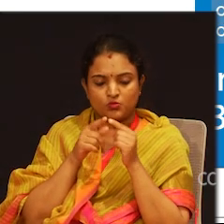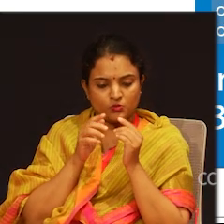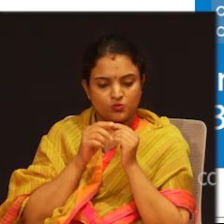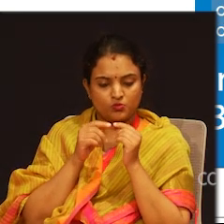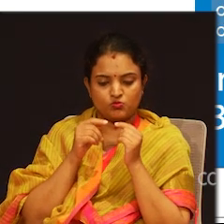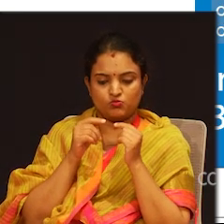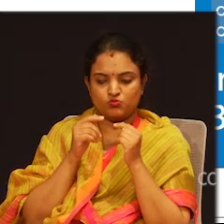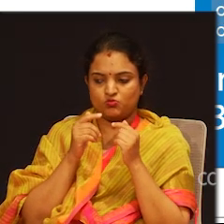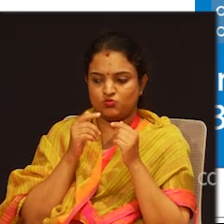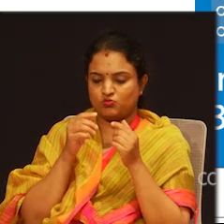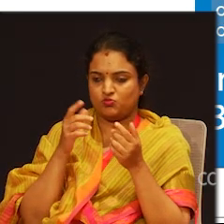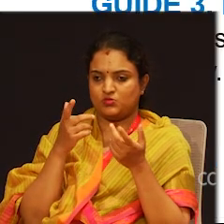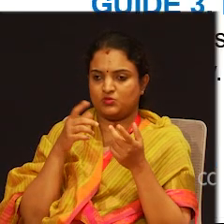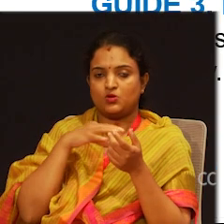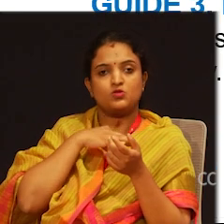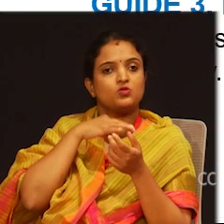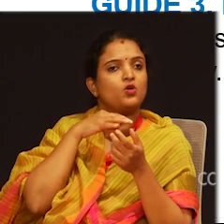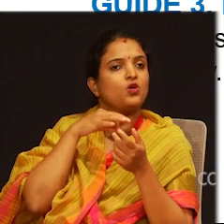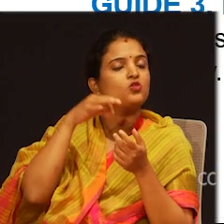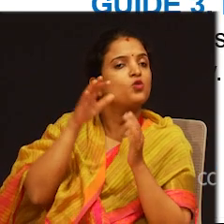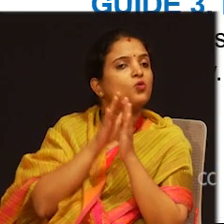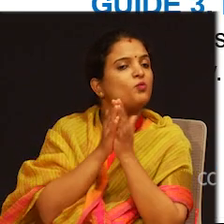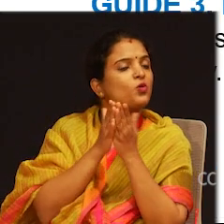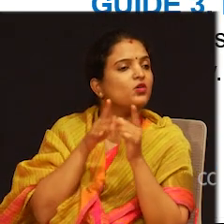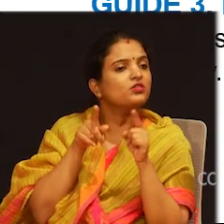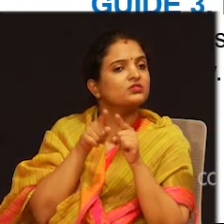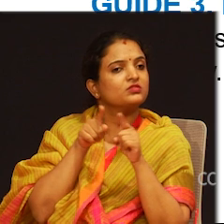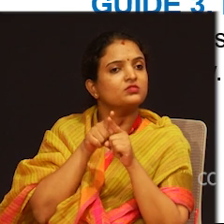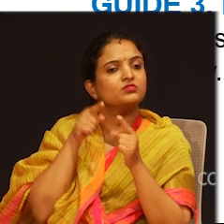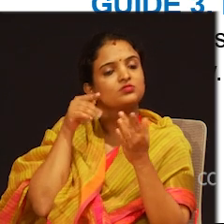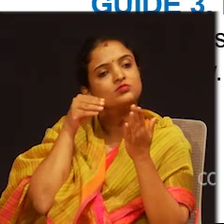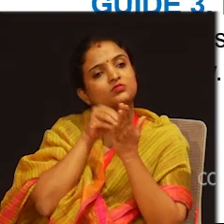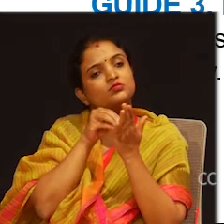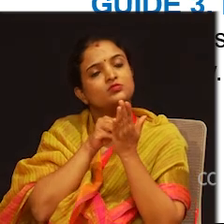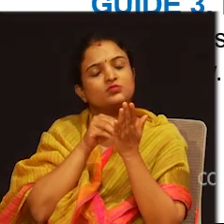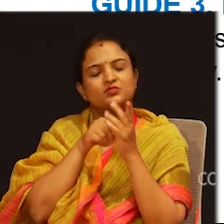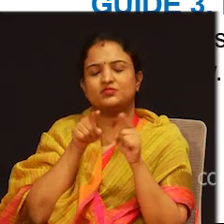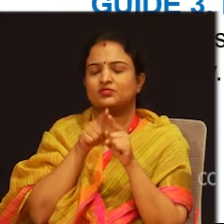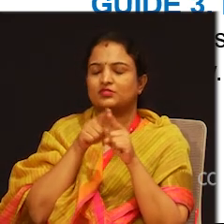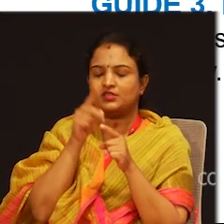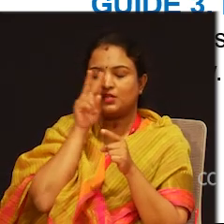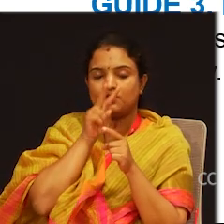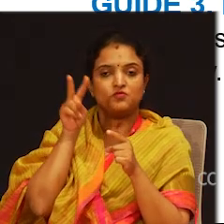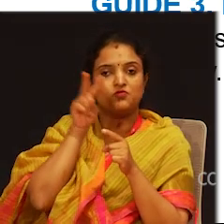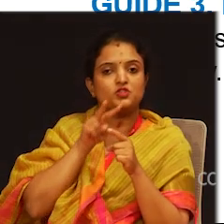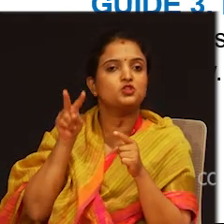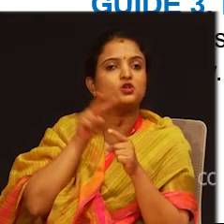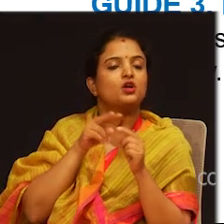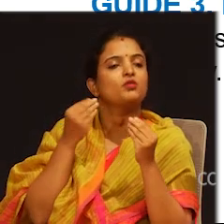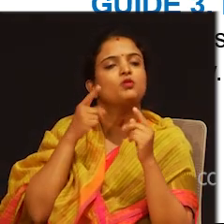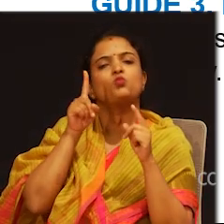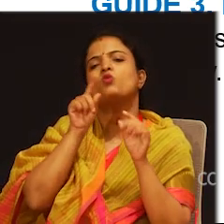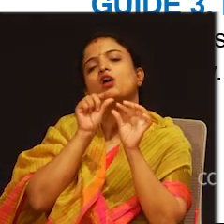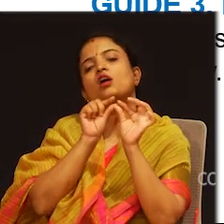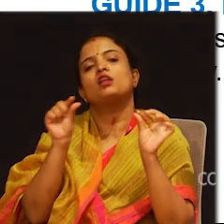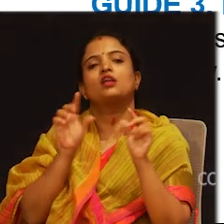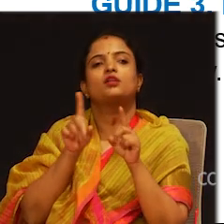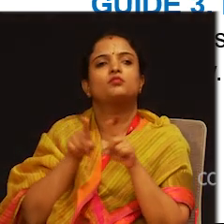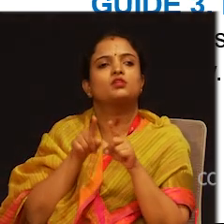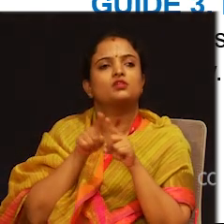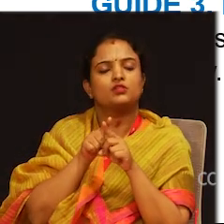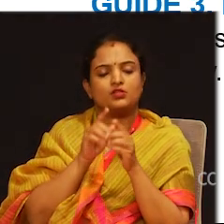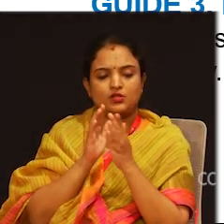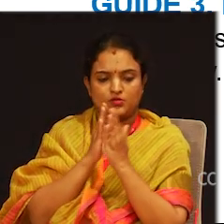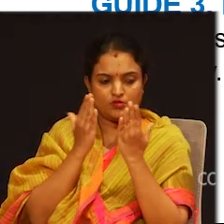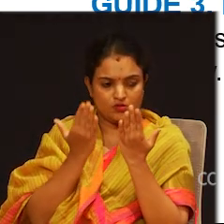these storybooks had 3/4 of the page was simply a visual, with a single line below the